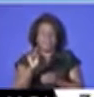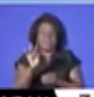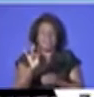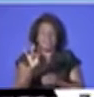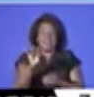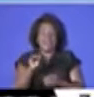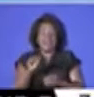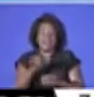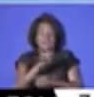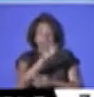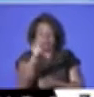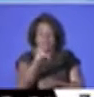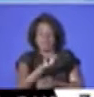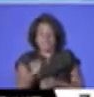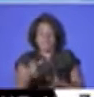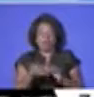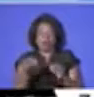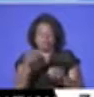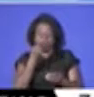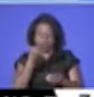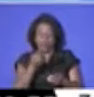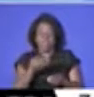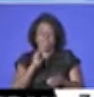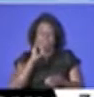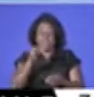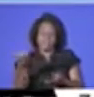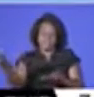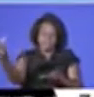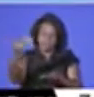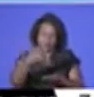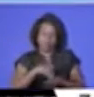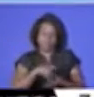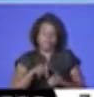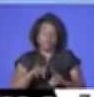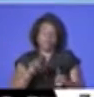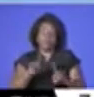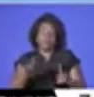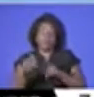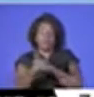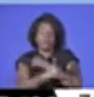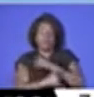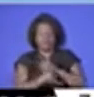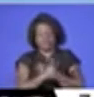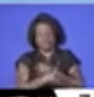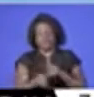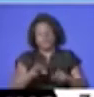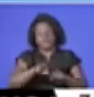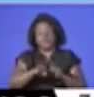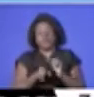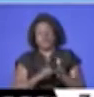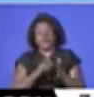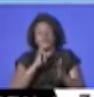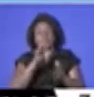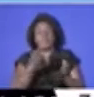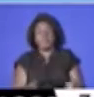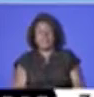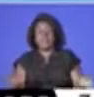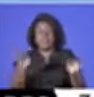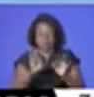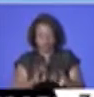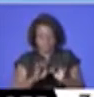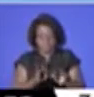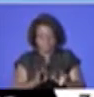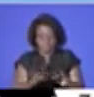is imported. Therefore, it is imperative that a strategy is proposed to lead